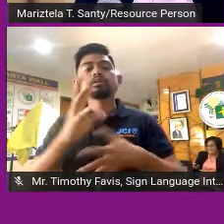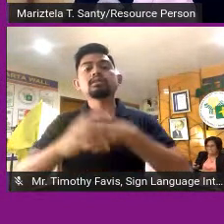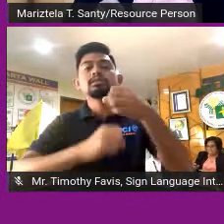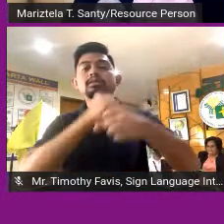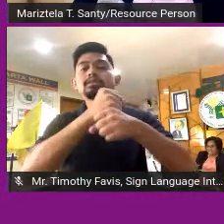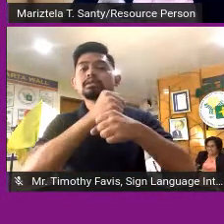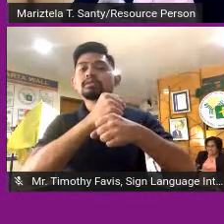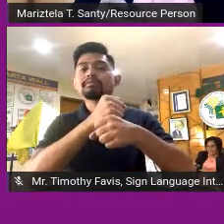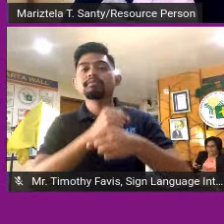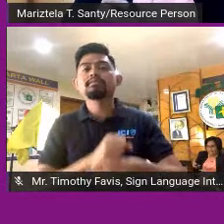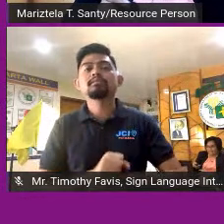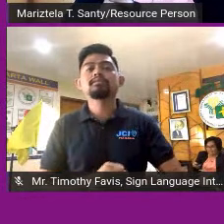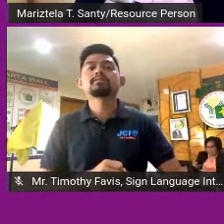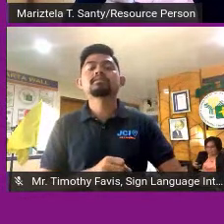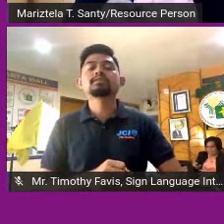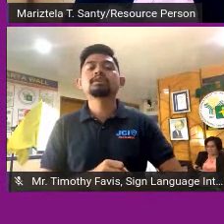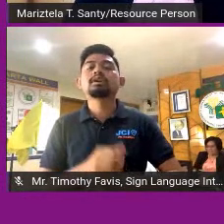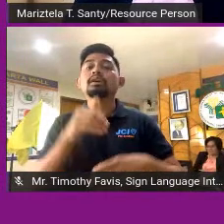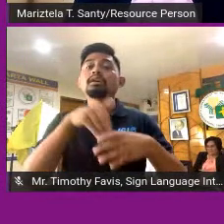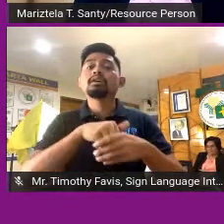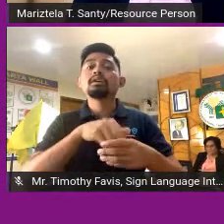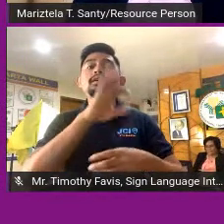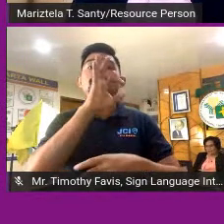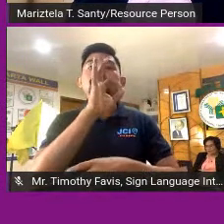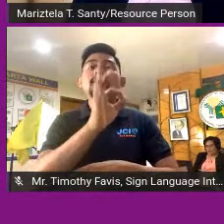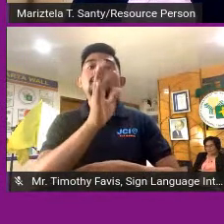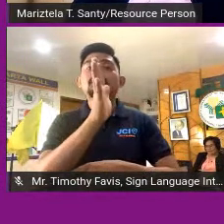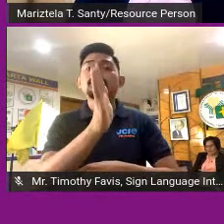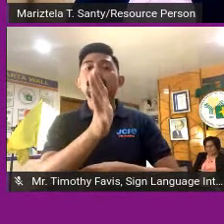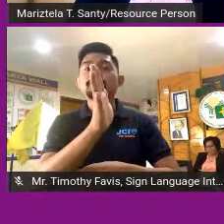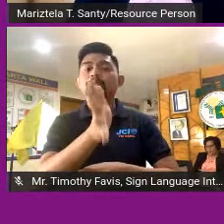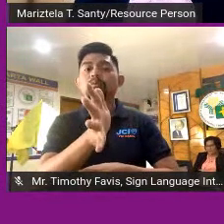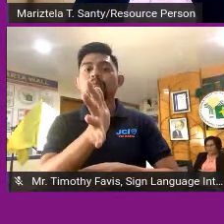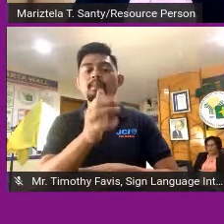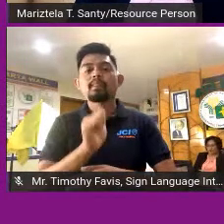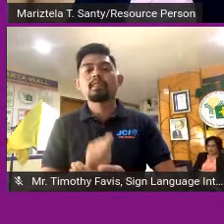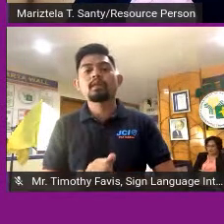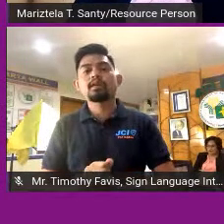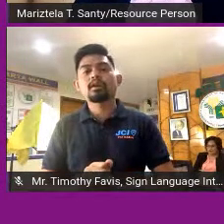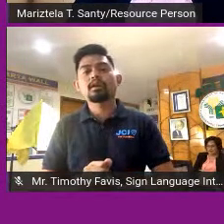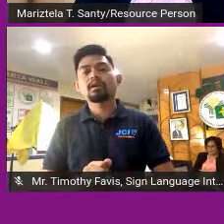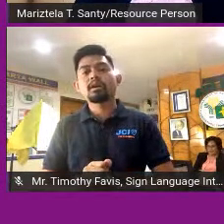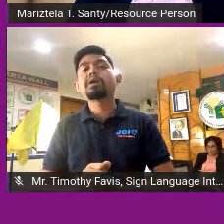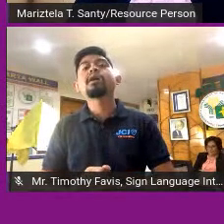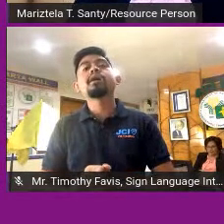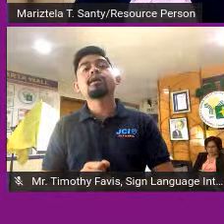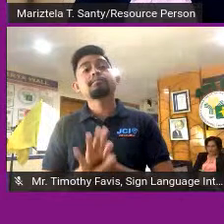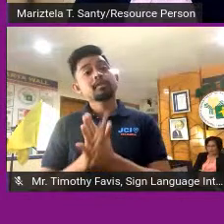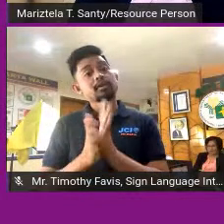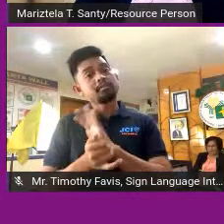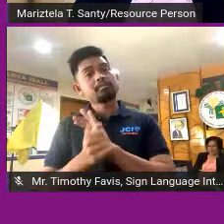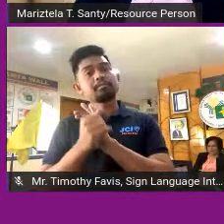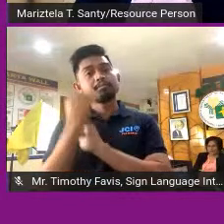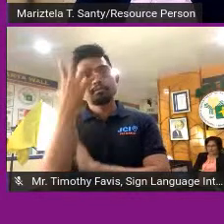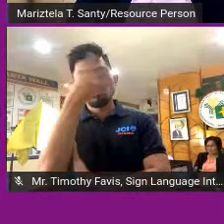years. In 1950s, you have the Hollywood beauty, commodities and objects of pleasure, beauty queen,